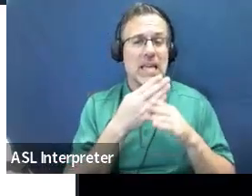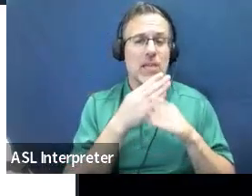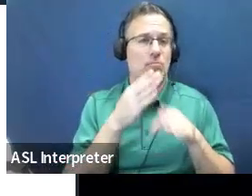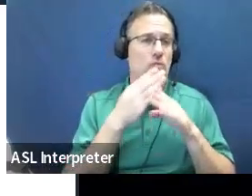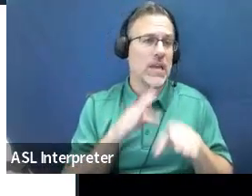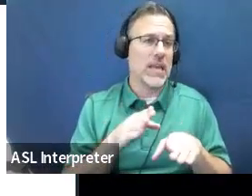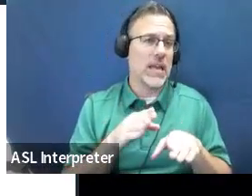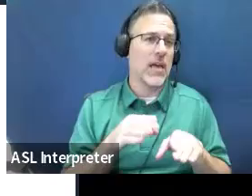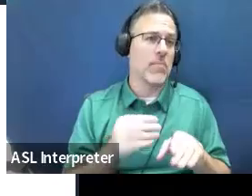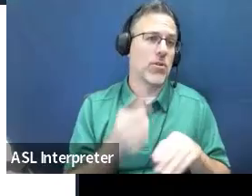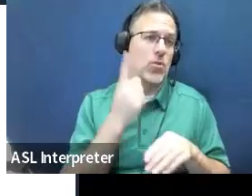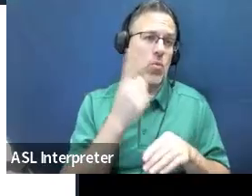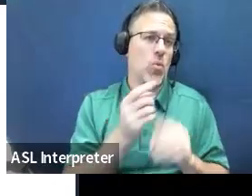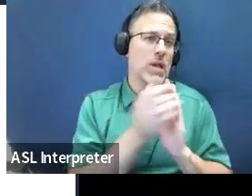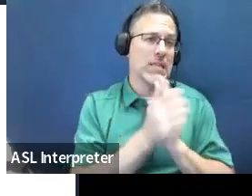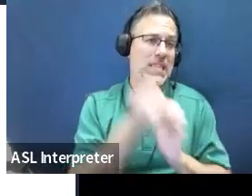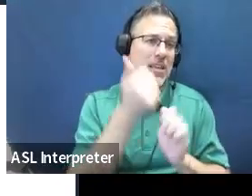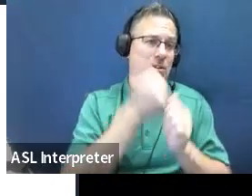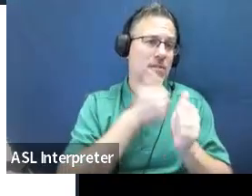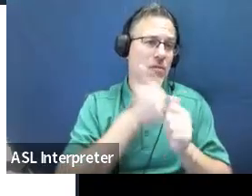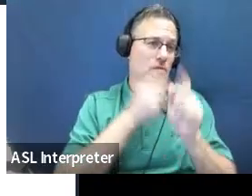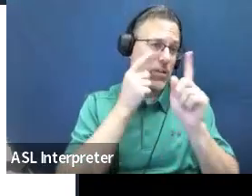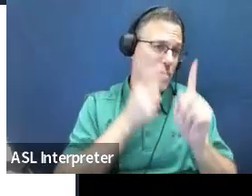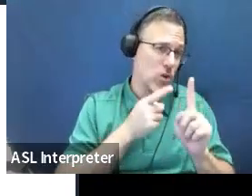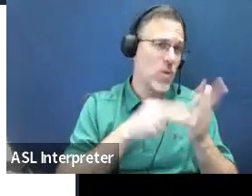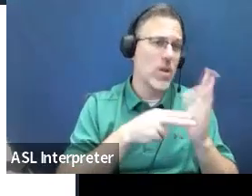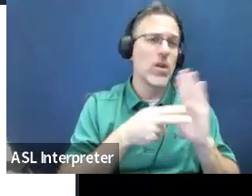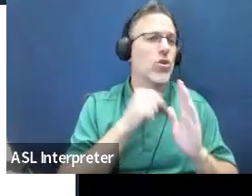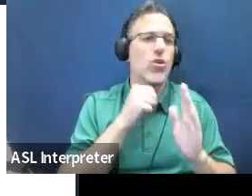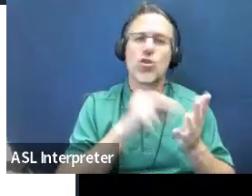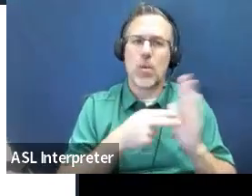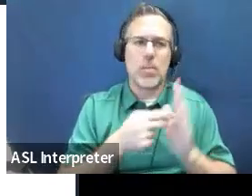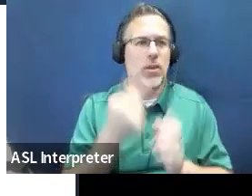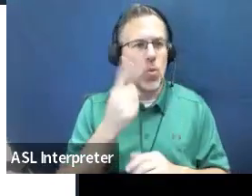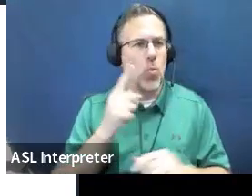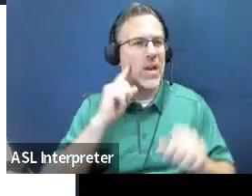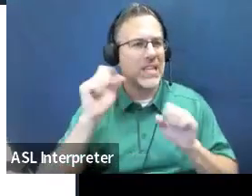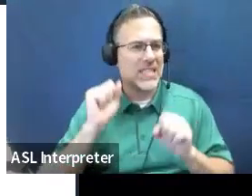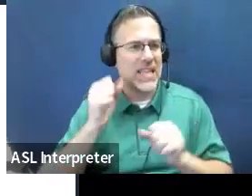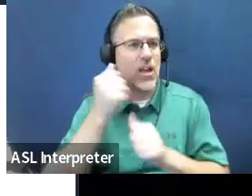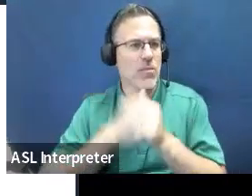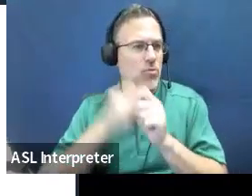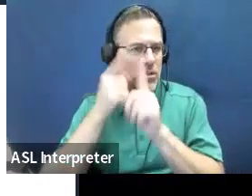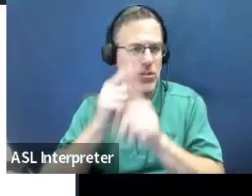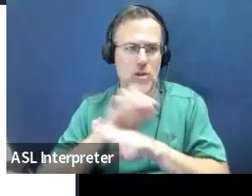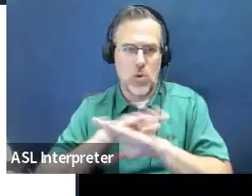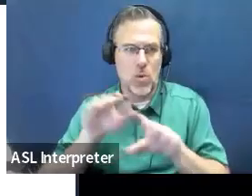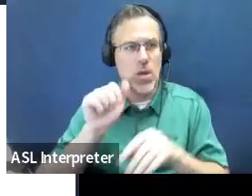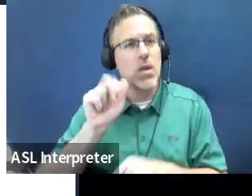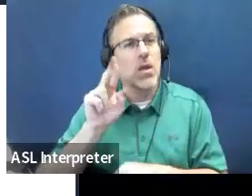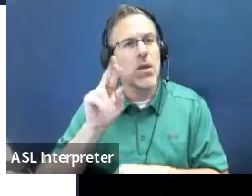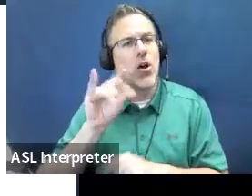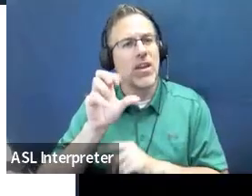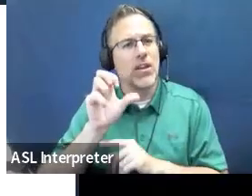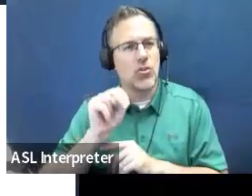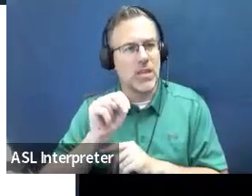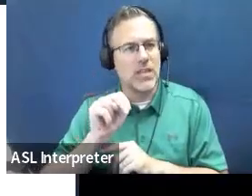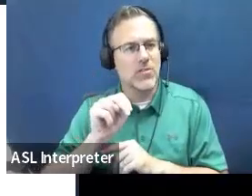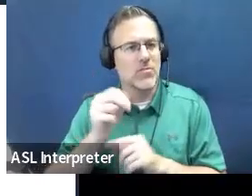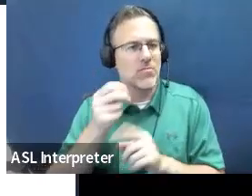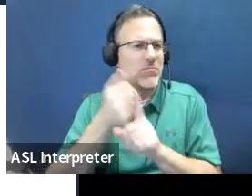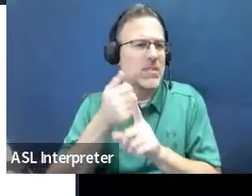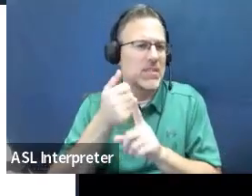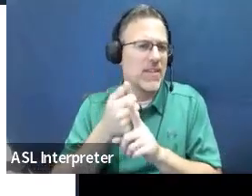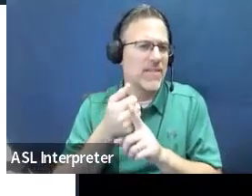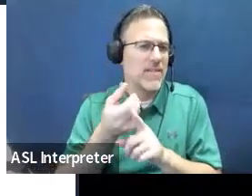like one skill per goal, we don't mean like one sound per goal. Articulation is its own thing. So